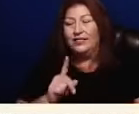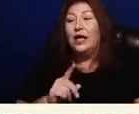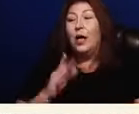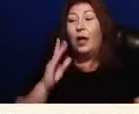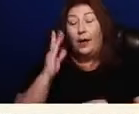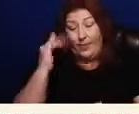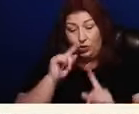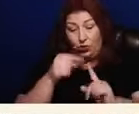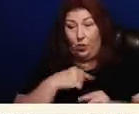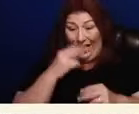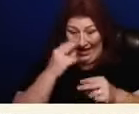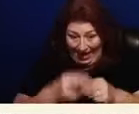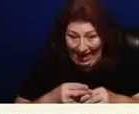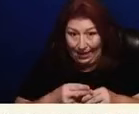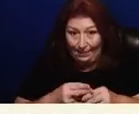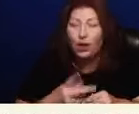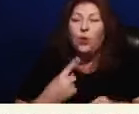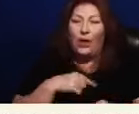we can do something about it.